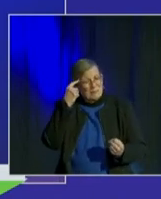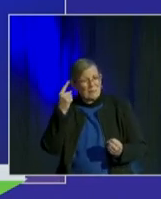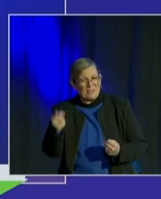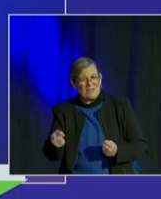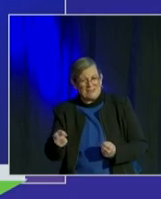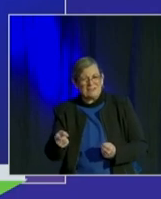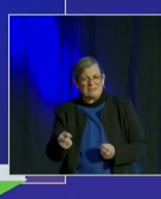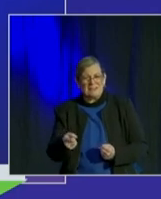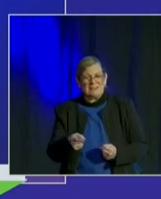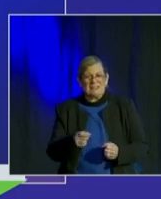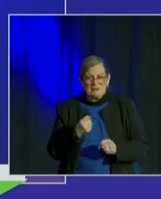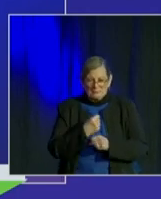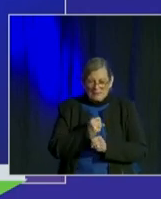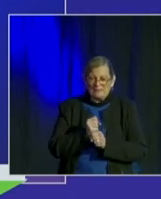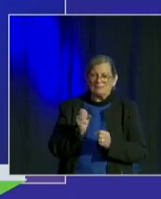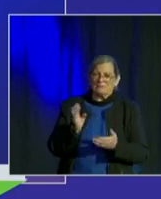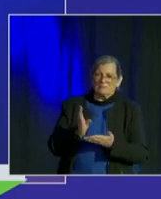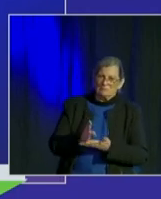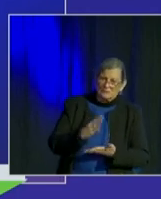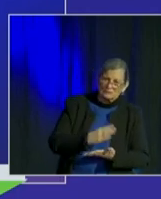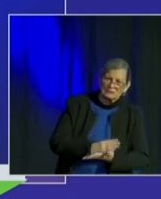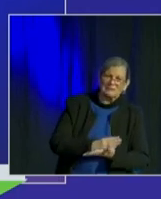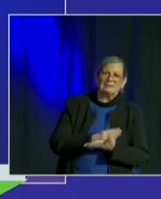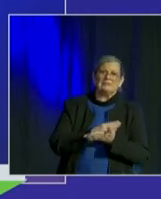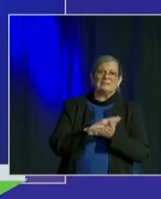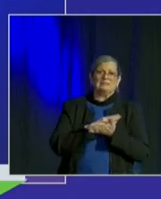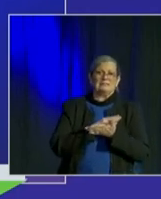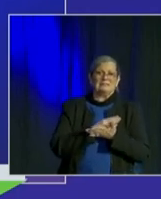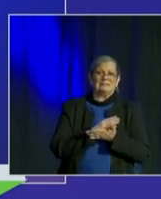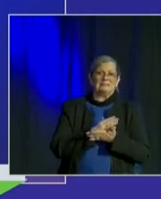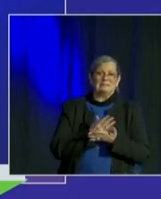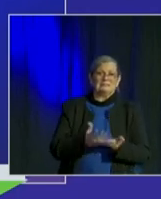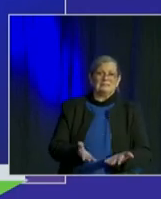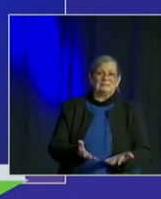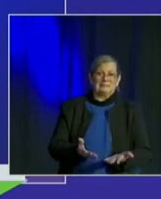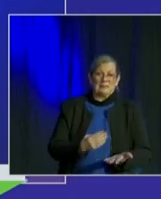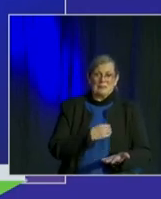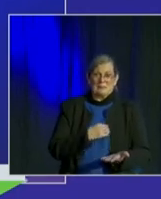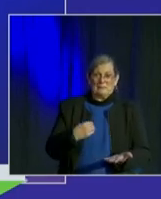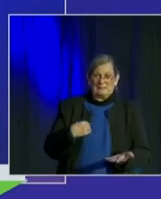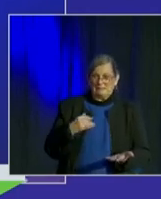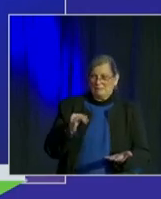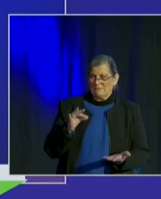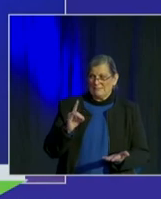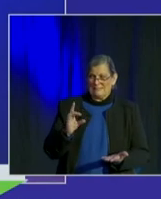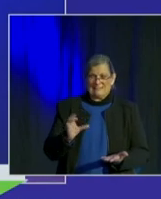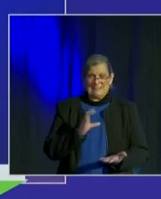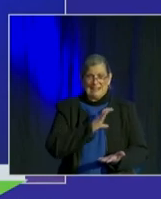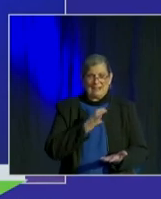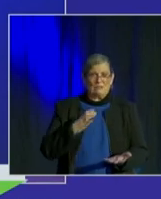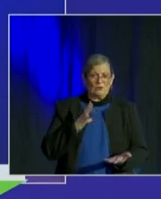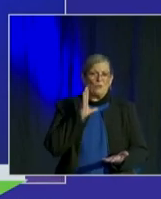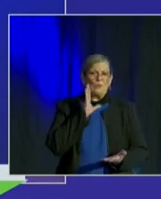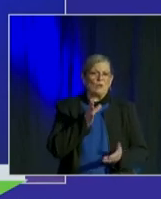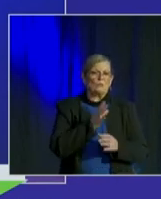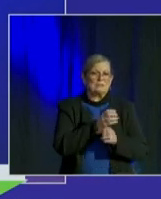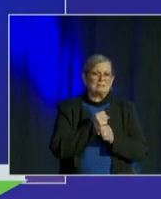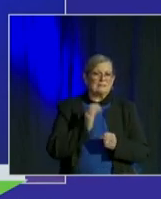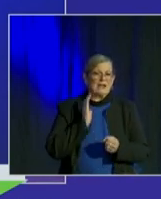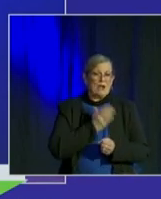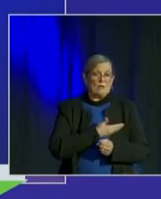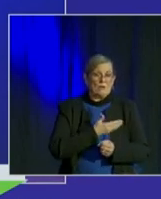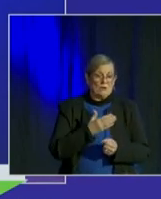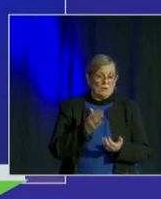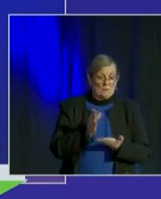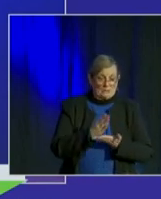all of the things that this budget will represent. The members of the council will receive our budget, and then they